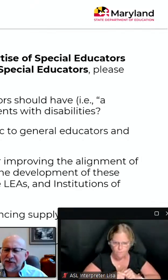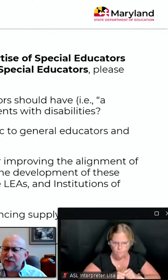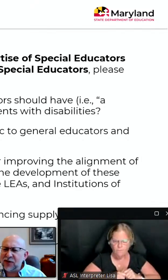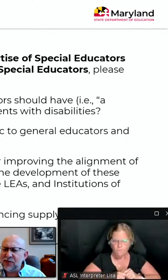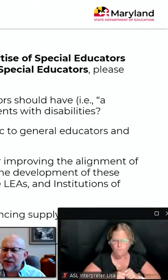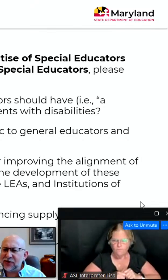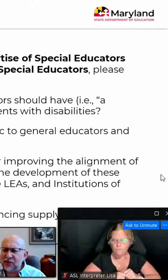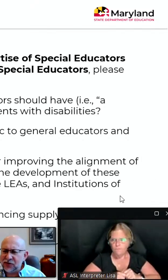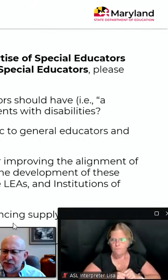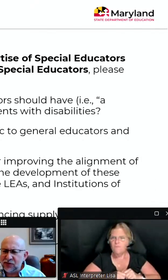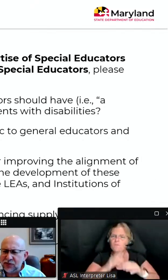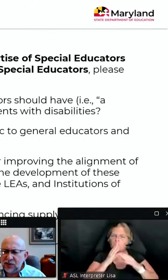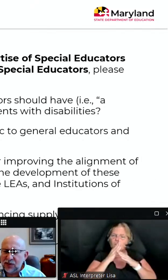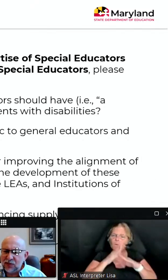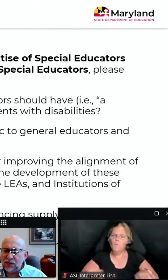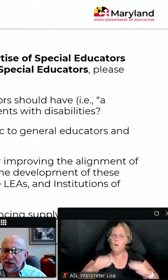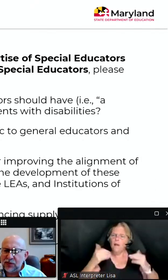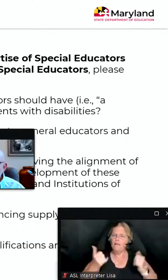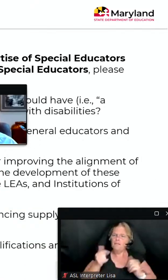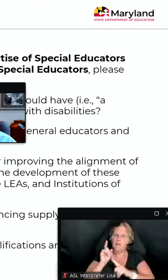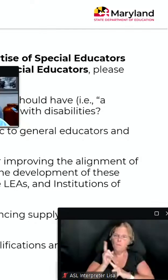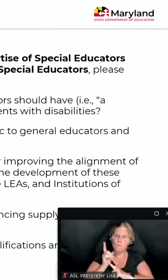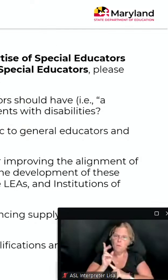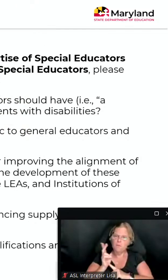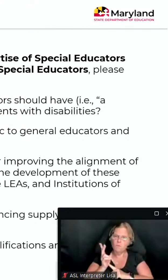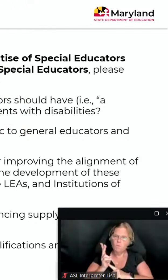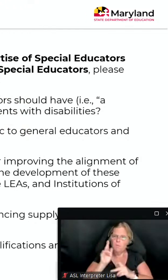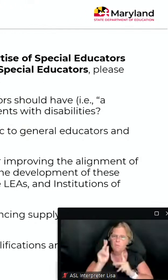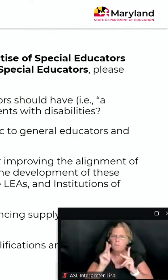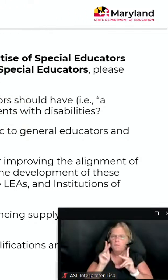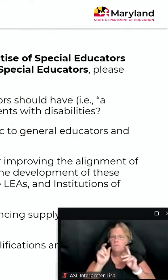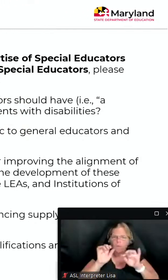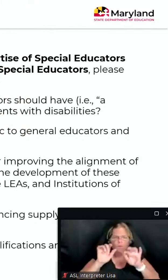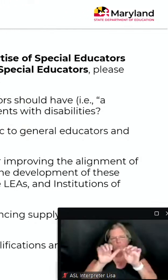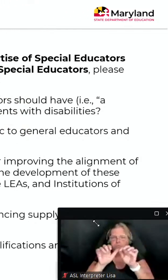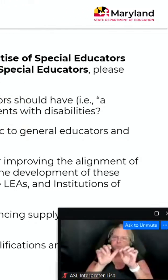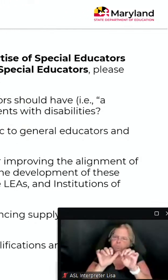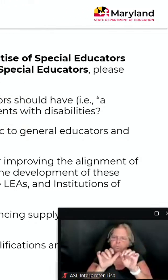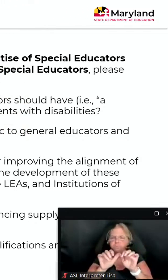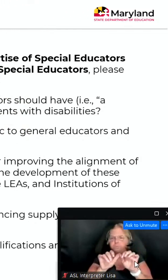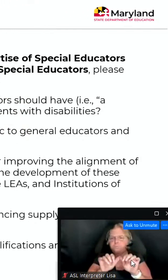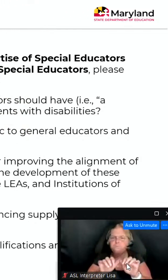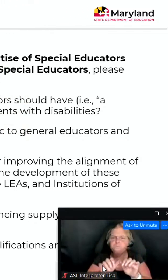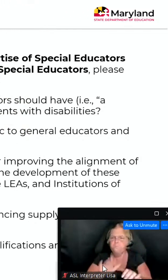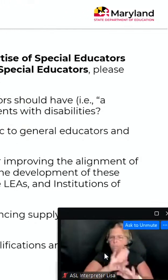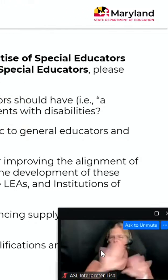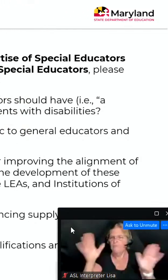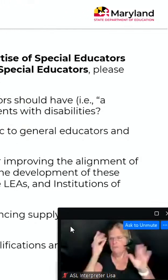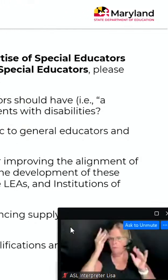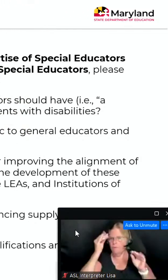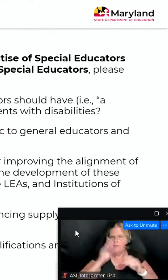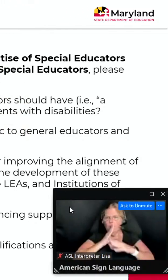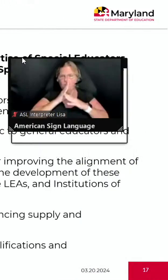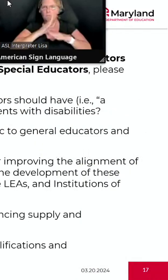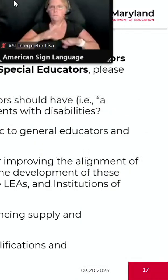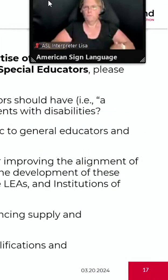be quiet for a minute or two while people summarize their own thinking. Great.